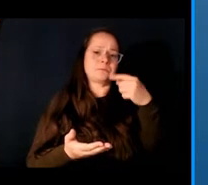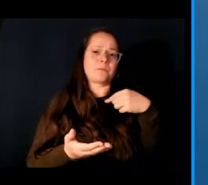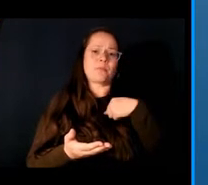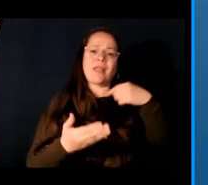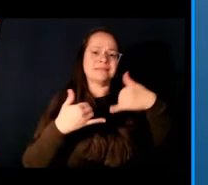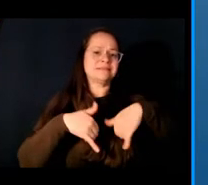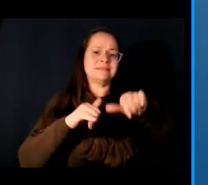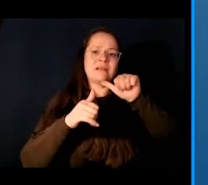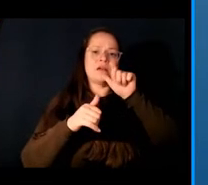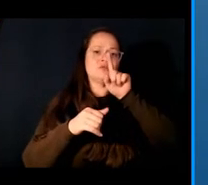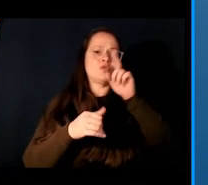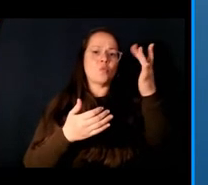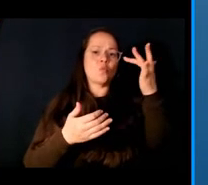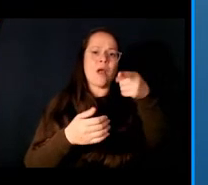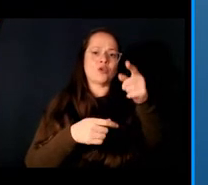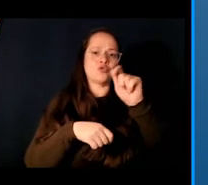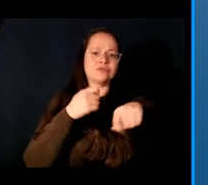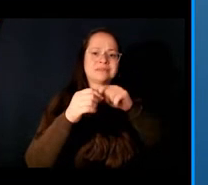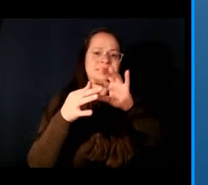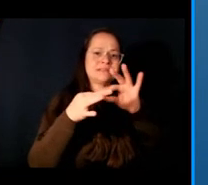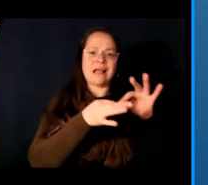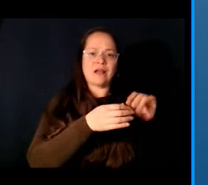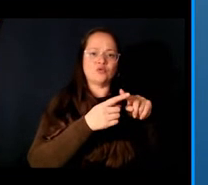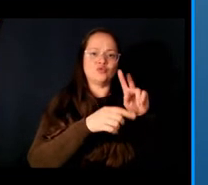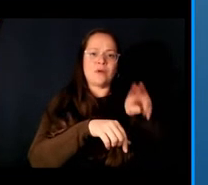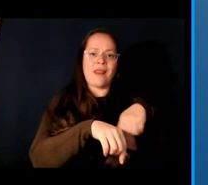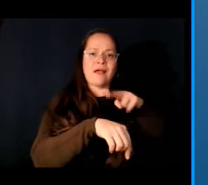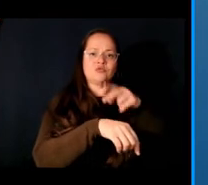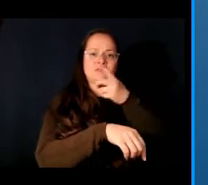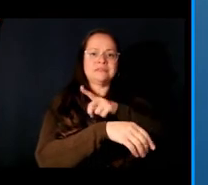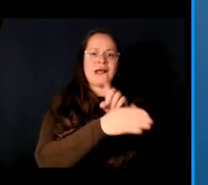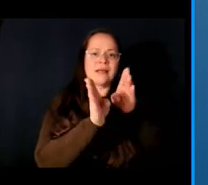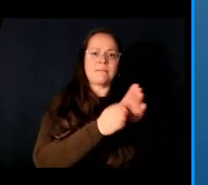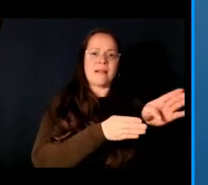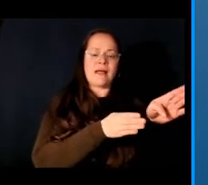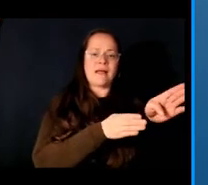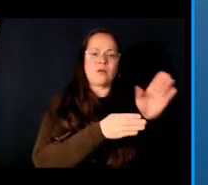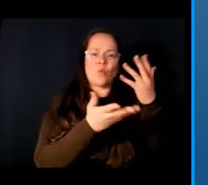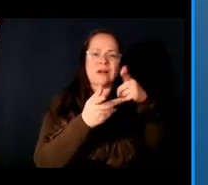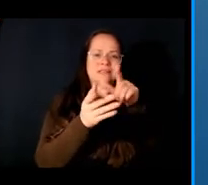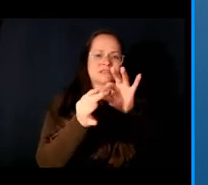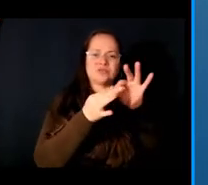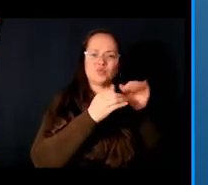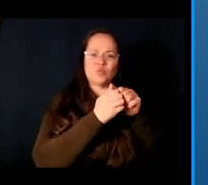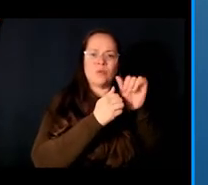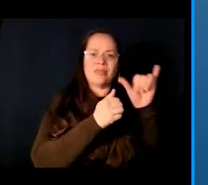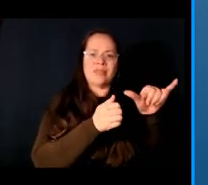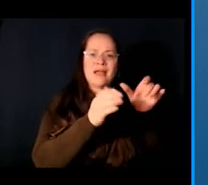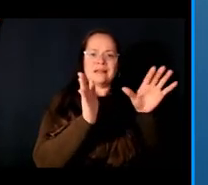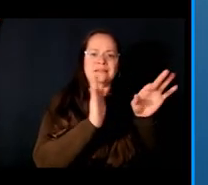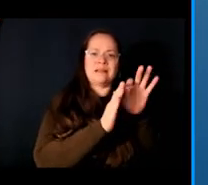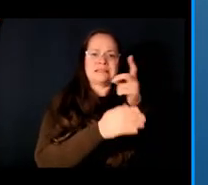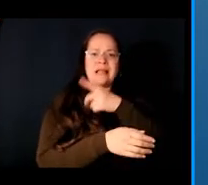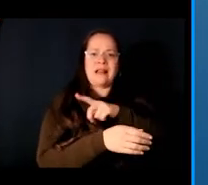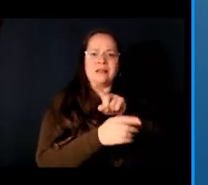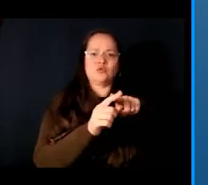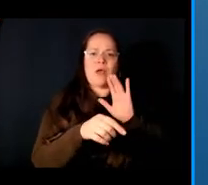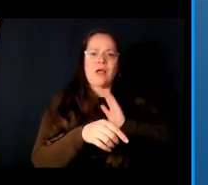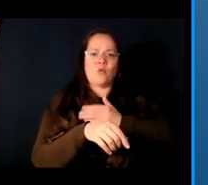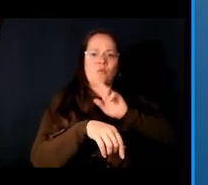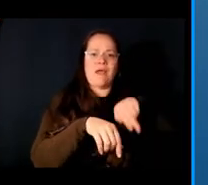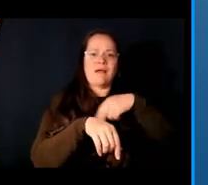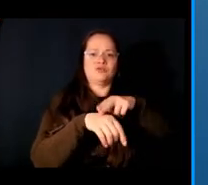still unsure why we're tying it to the National delegate selection plan what it has to do with the actual election of delegates to our national Convention